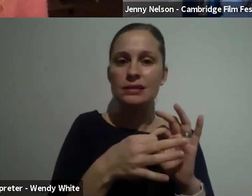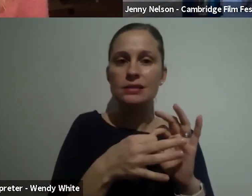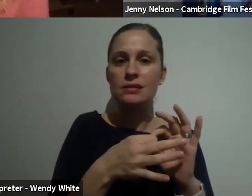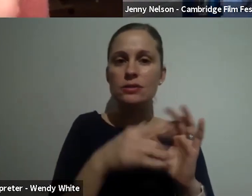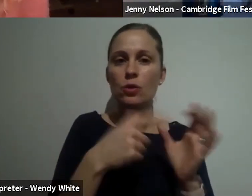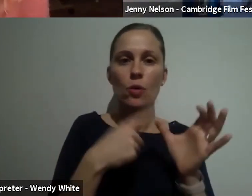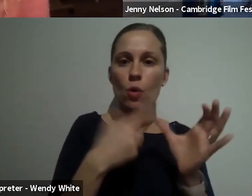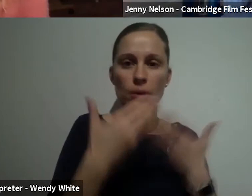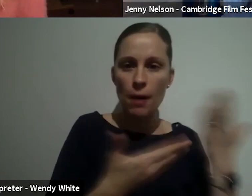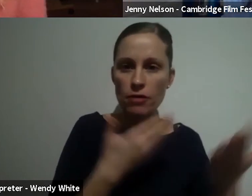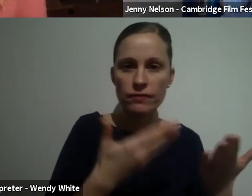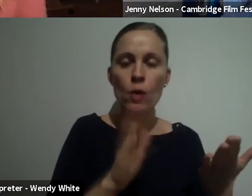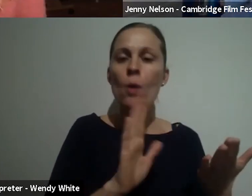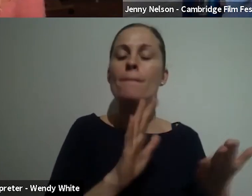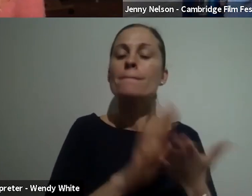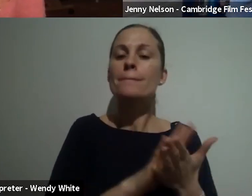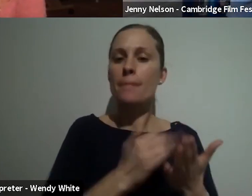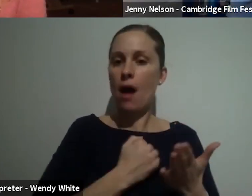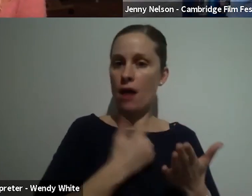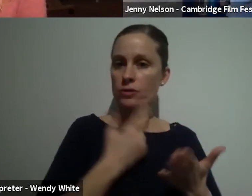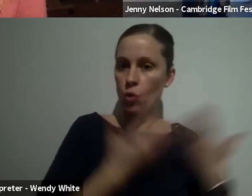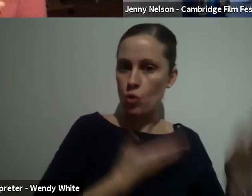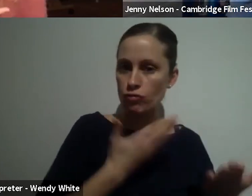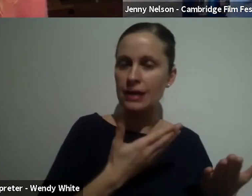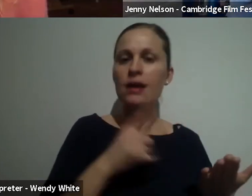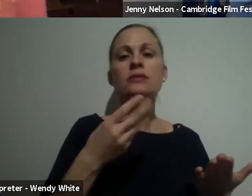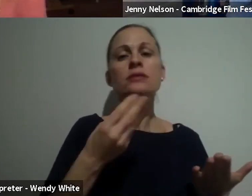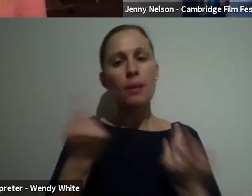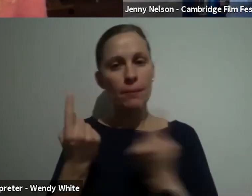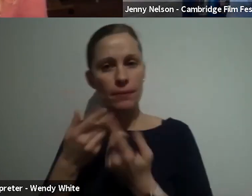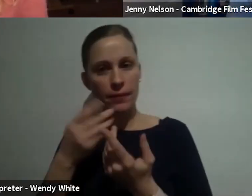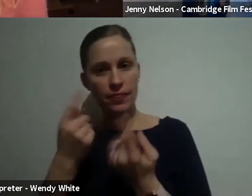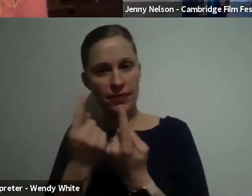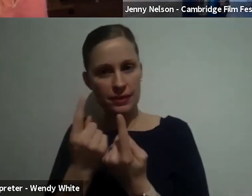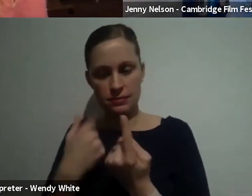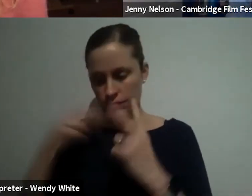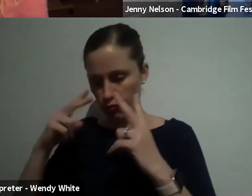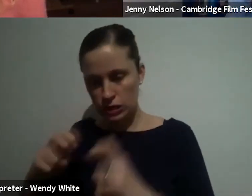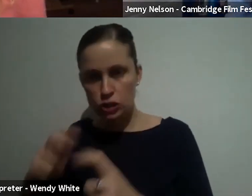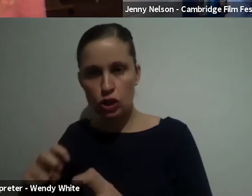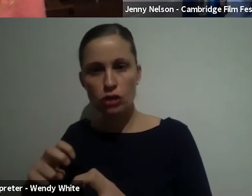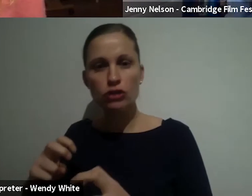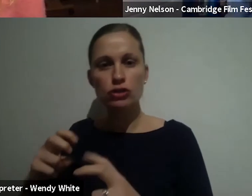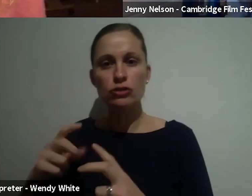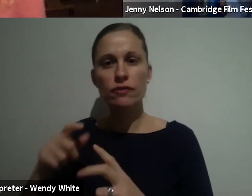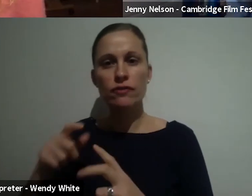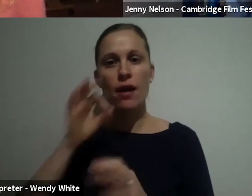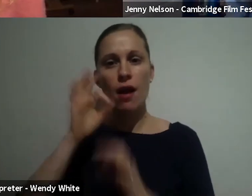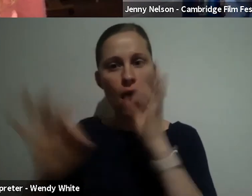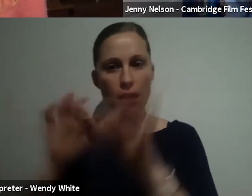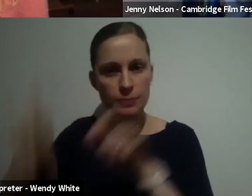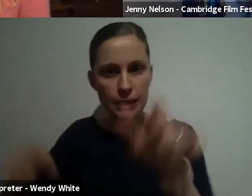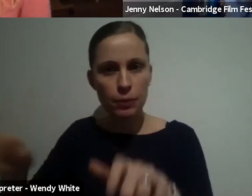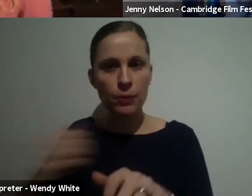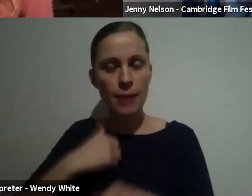I made a lot of research and I talked with a lot of people of mostly with friends and friends that